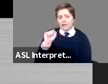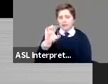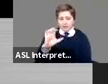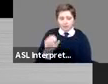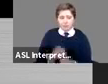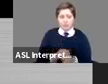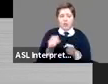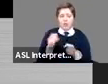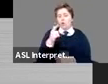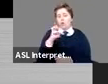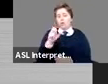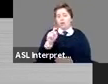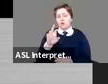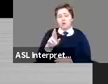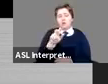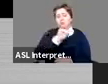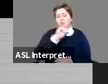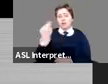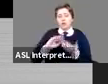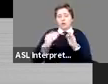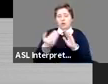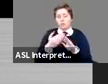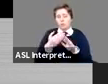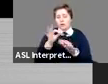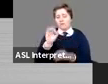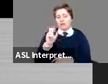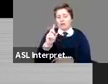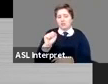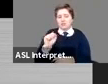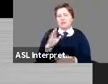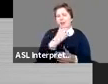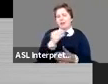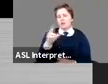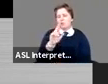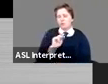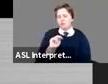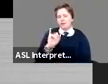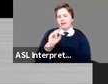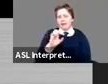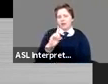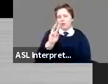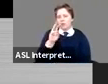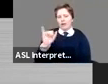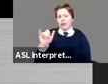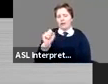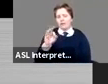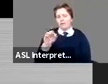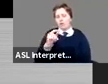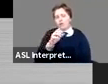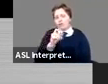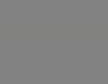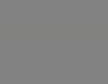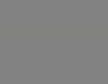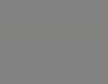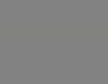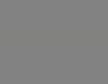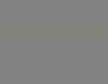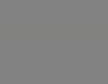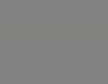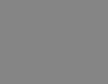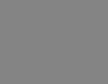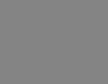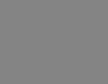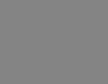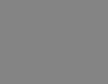Community Foundation, and the United Way of Greater Toledo. In the coming weeks, we will be working together on the Northwest